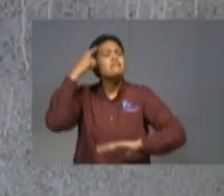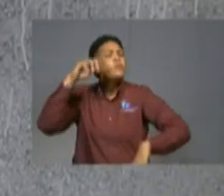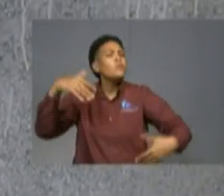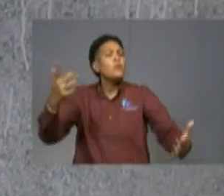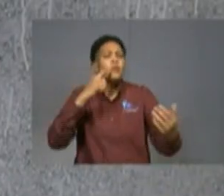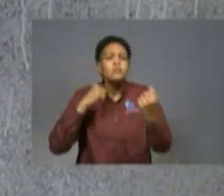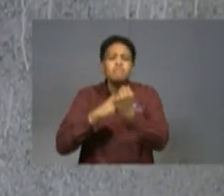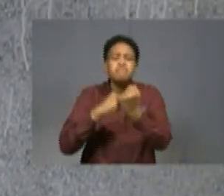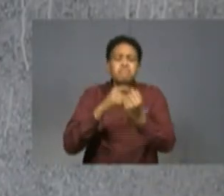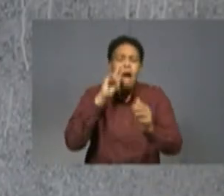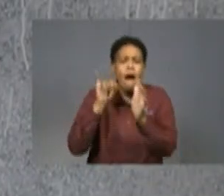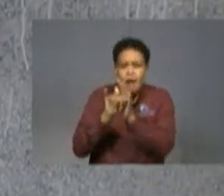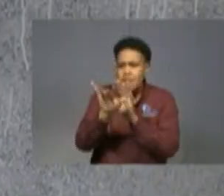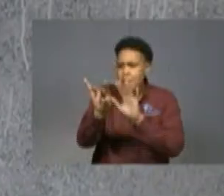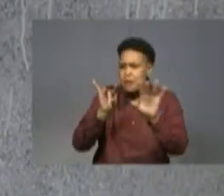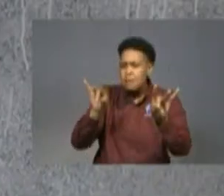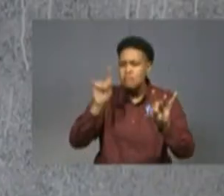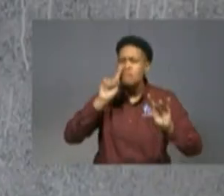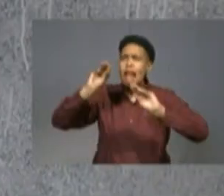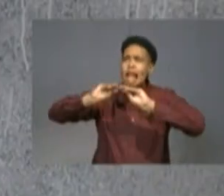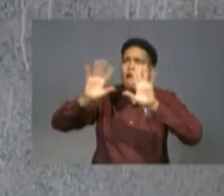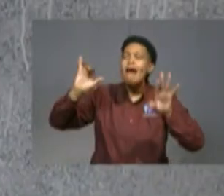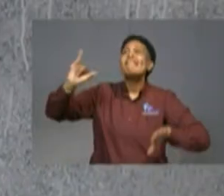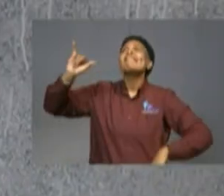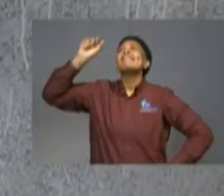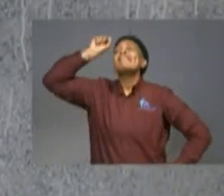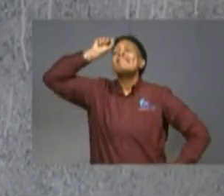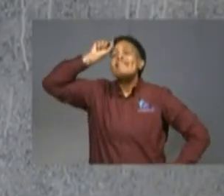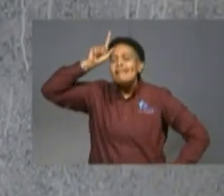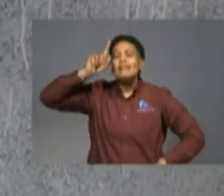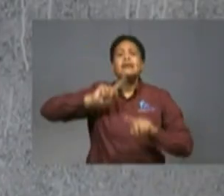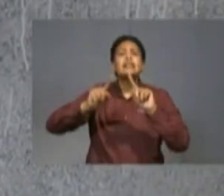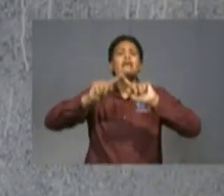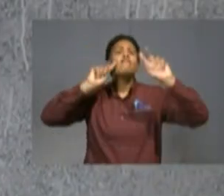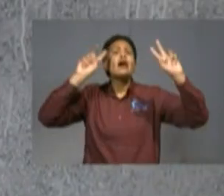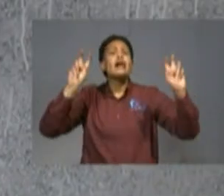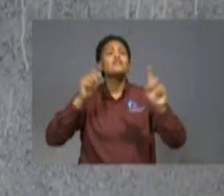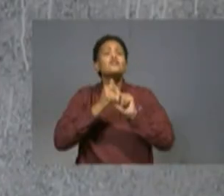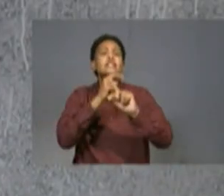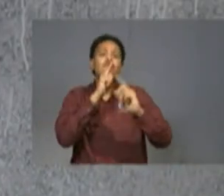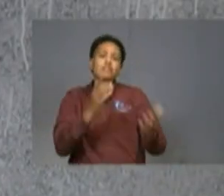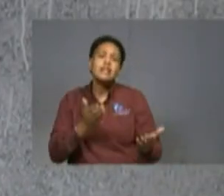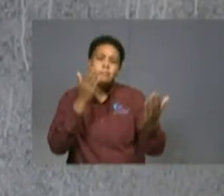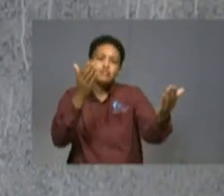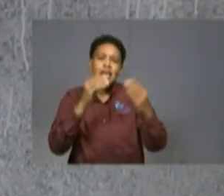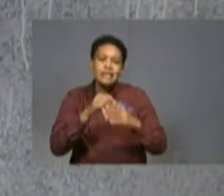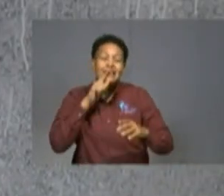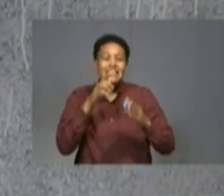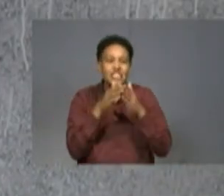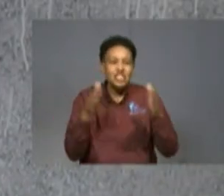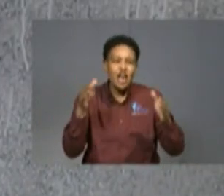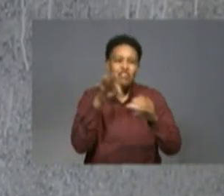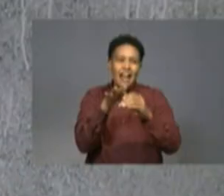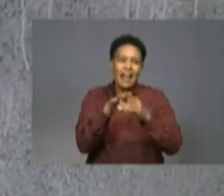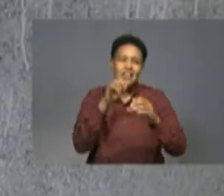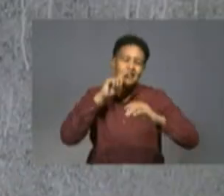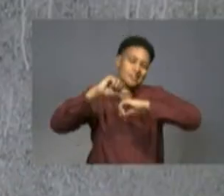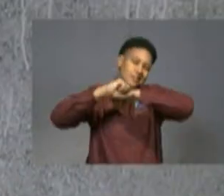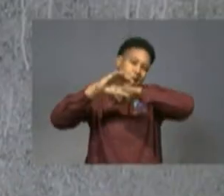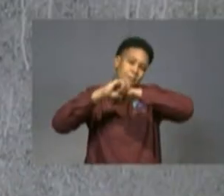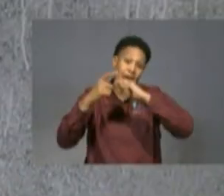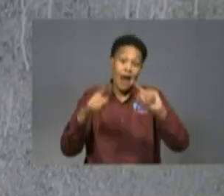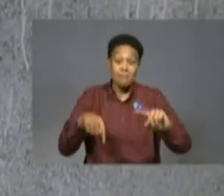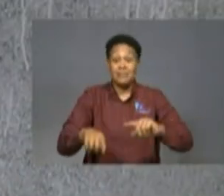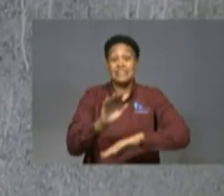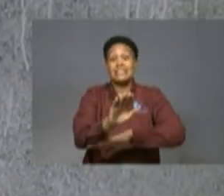in identifying, clarifying, and understanding the issues being presented in the general election campaign. Now,